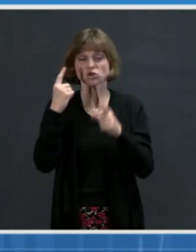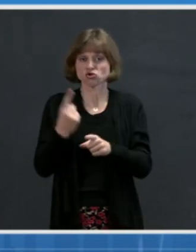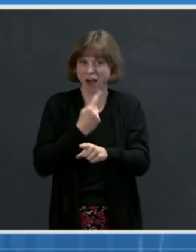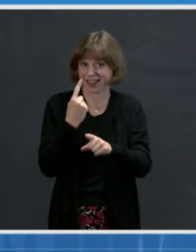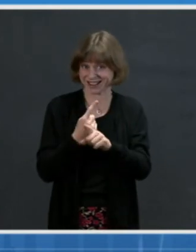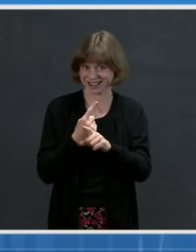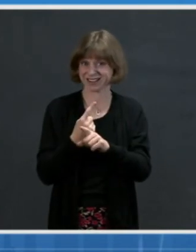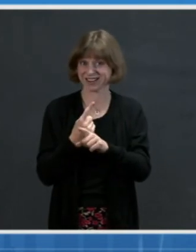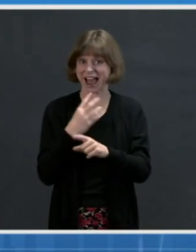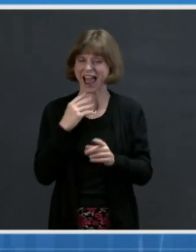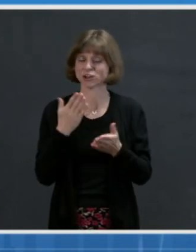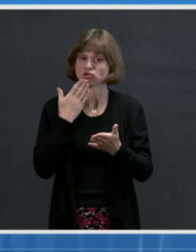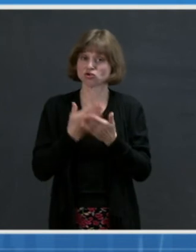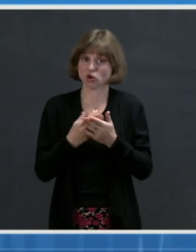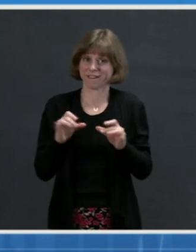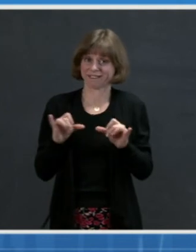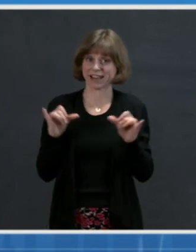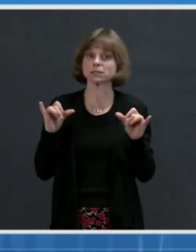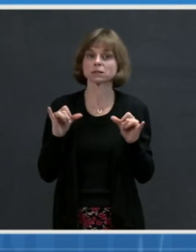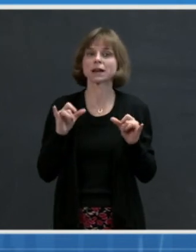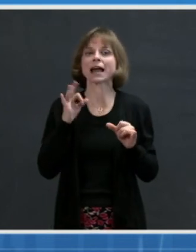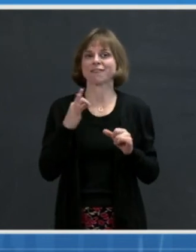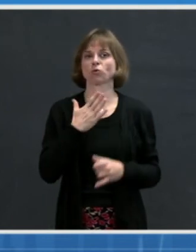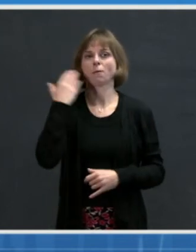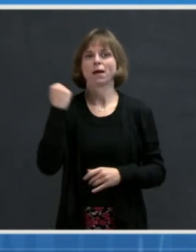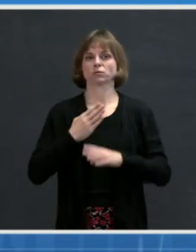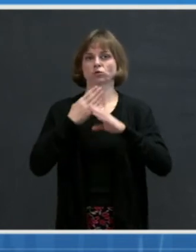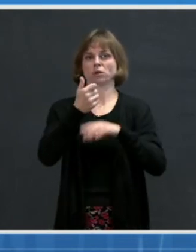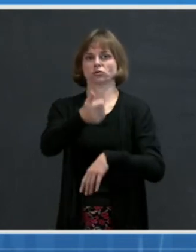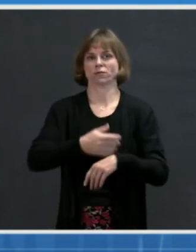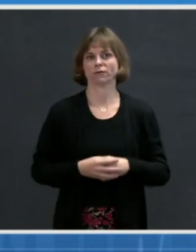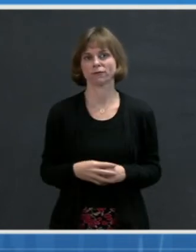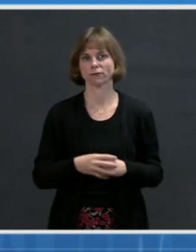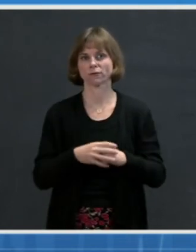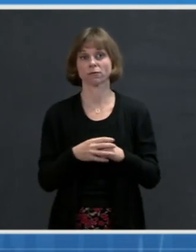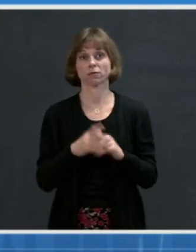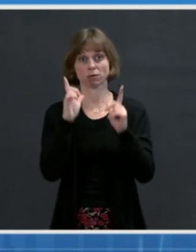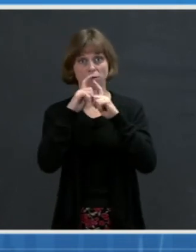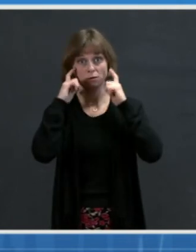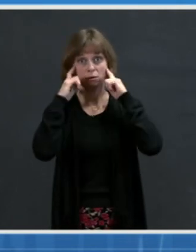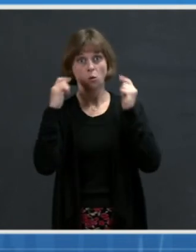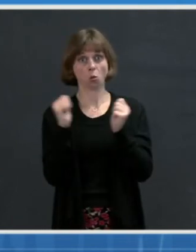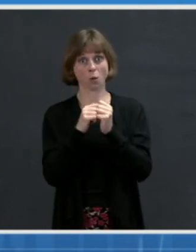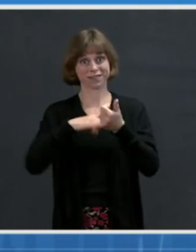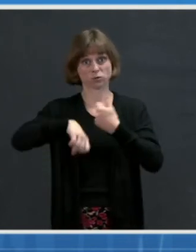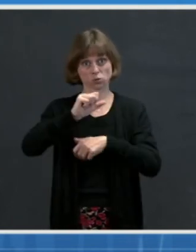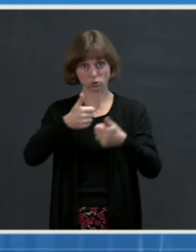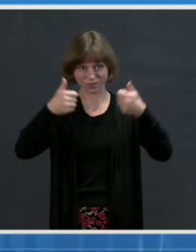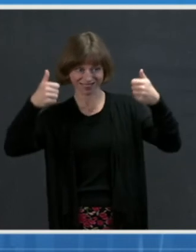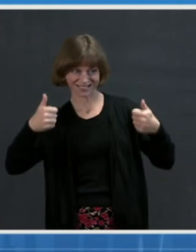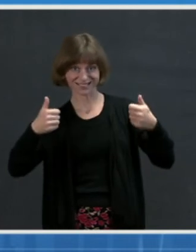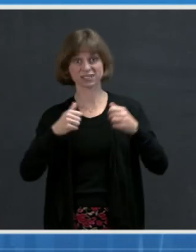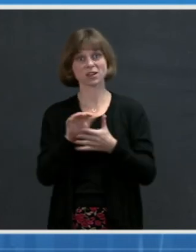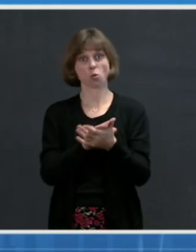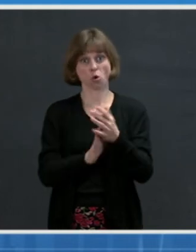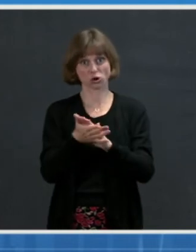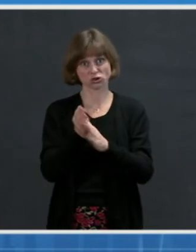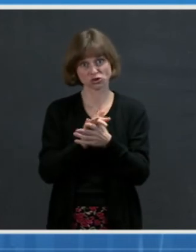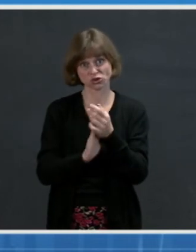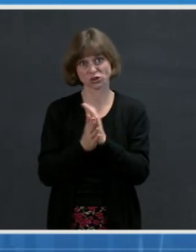that it fits well in order to get the most protection. By wearing masks in combination with social distancing, washing your hands,